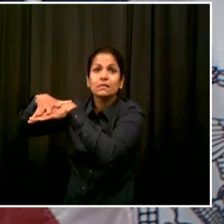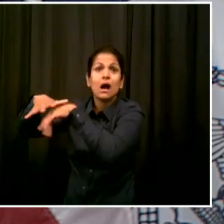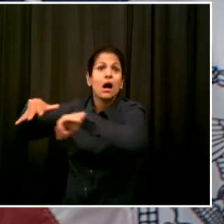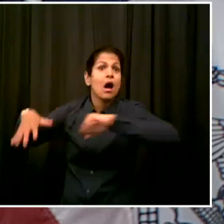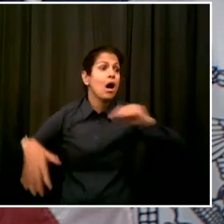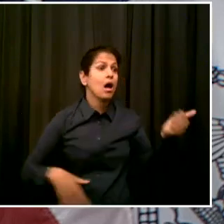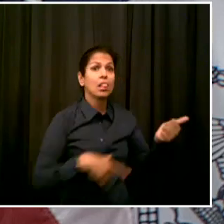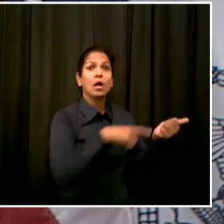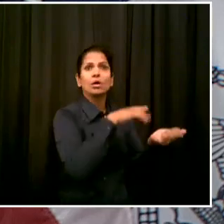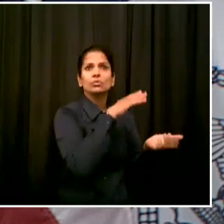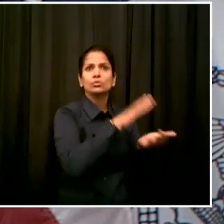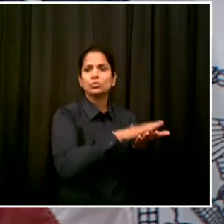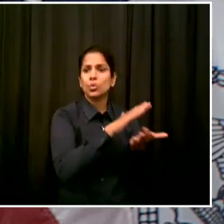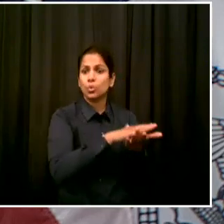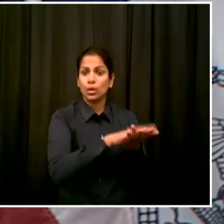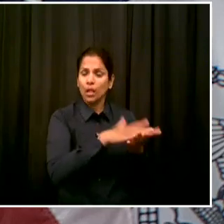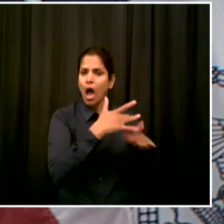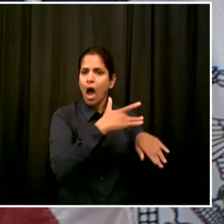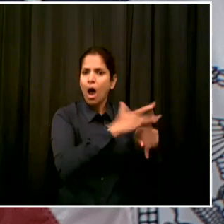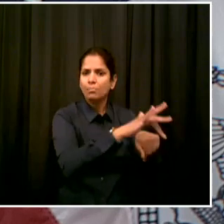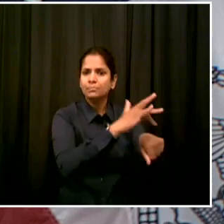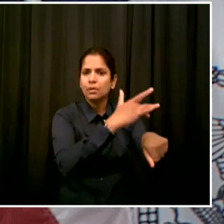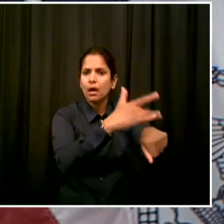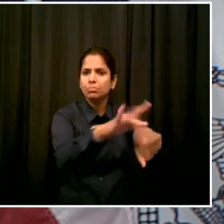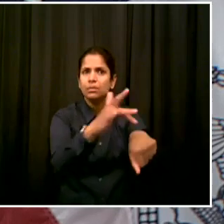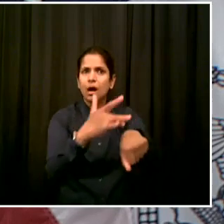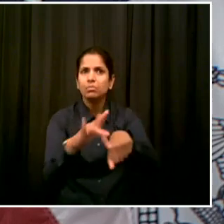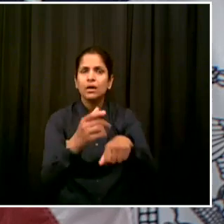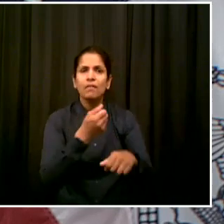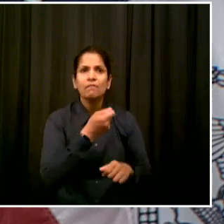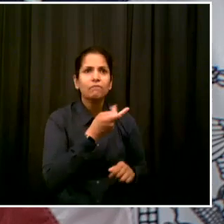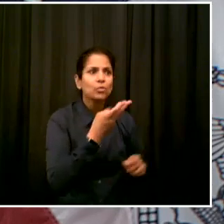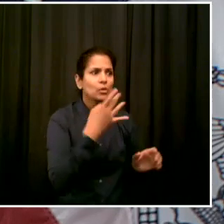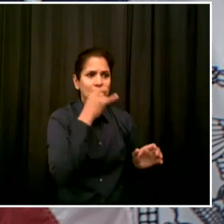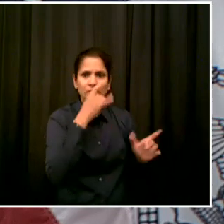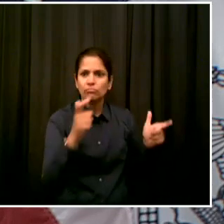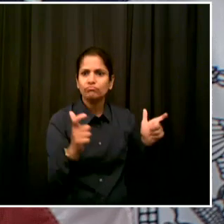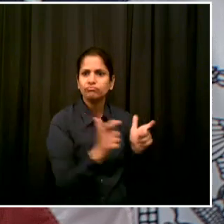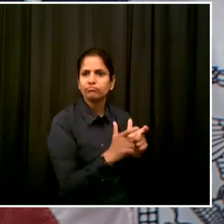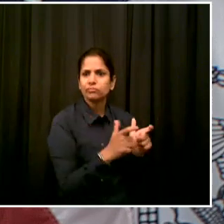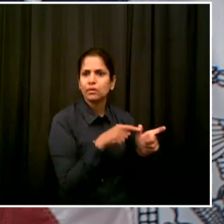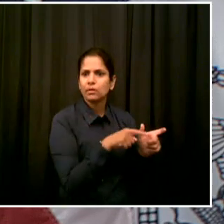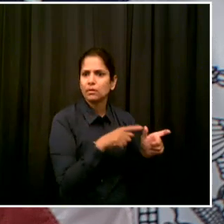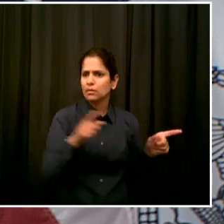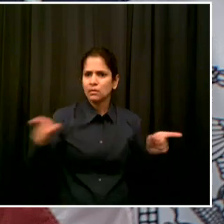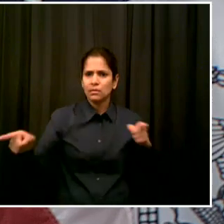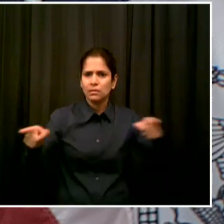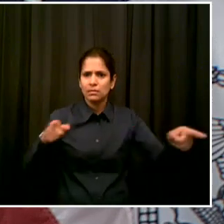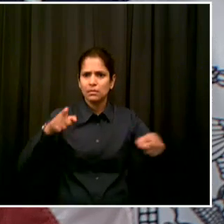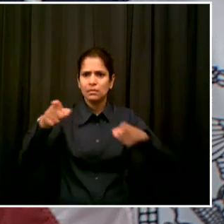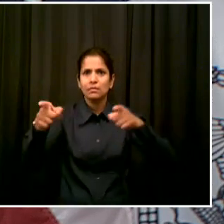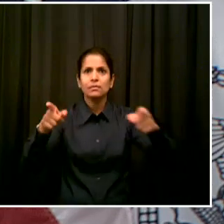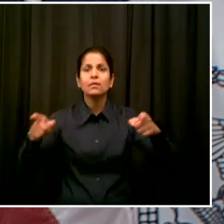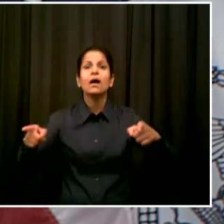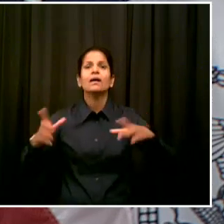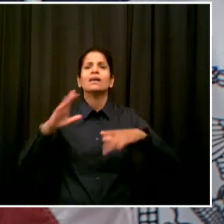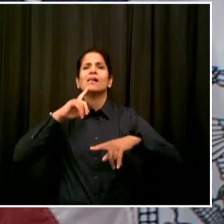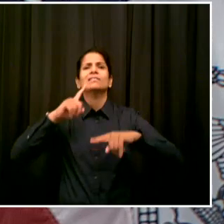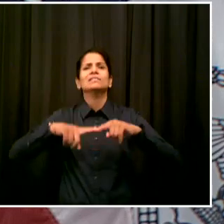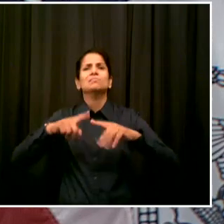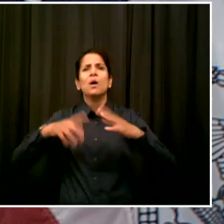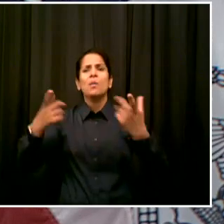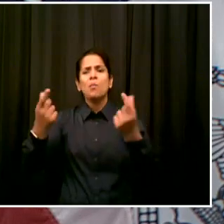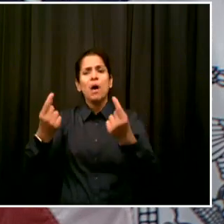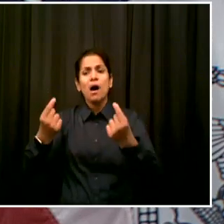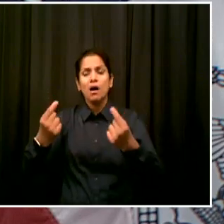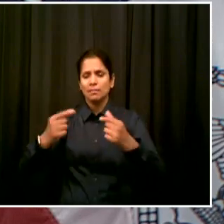undersubscribed. So it really depends on the building and the number of kids who normally go to the school. The typical